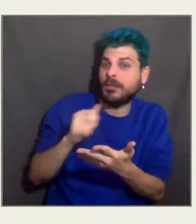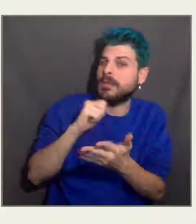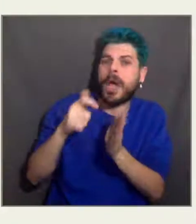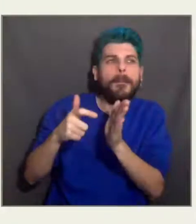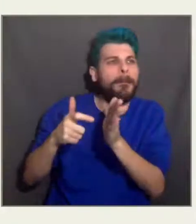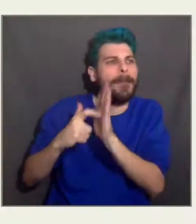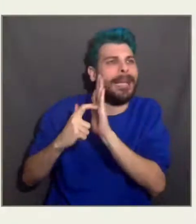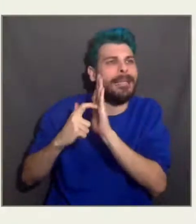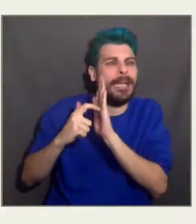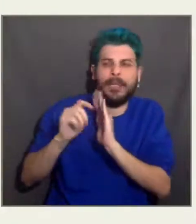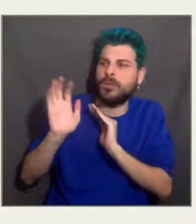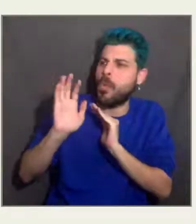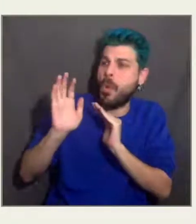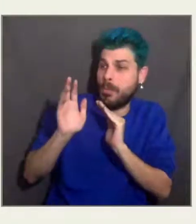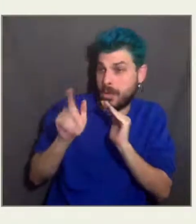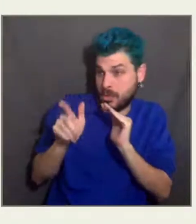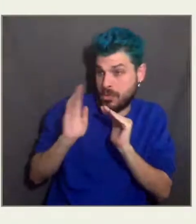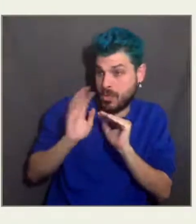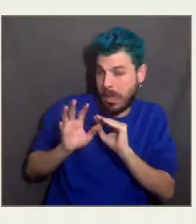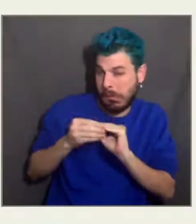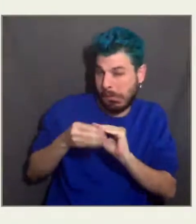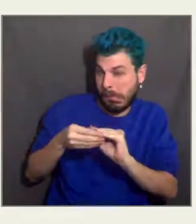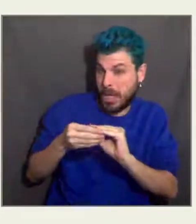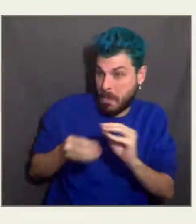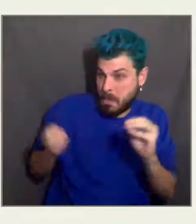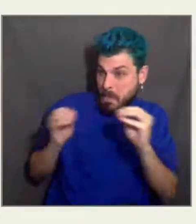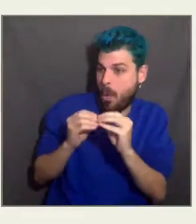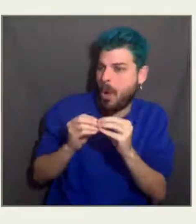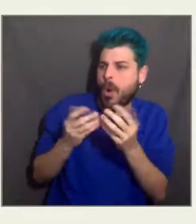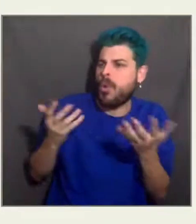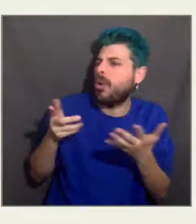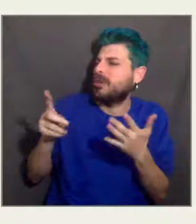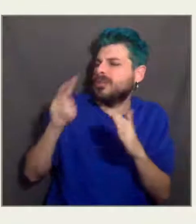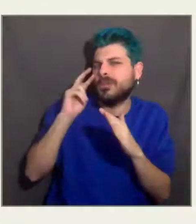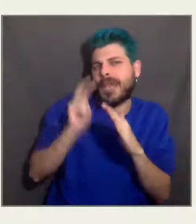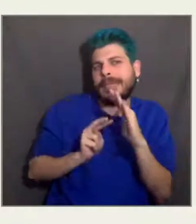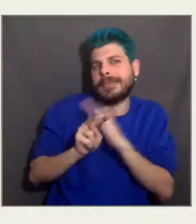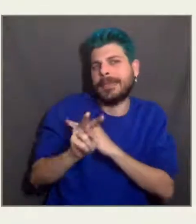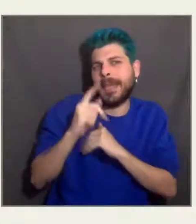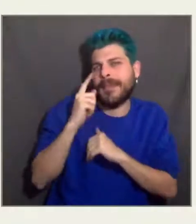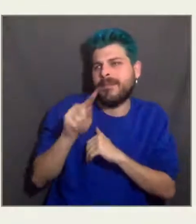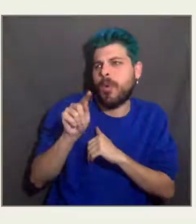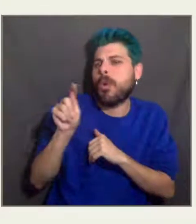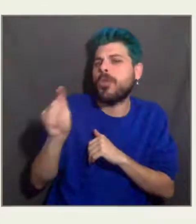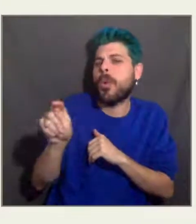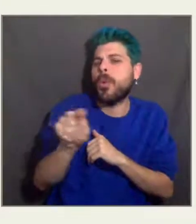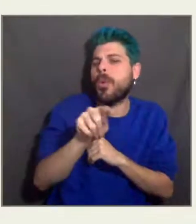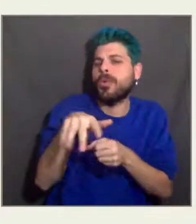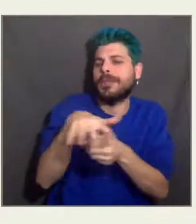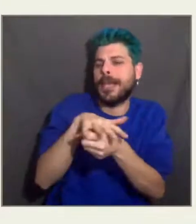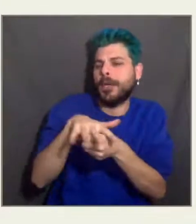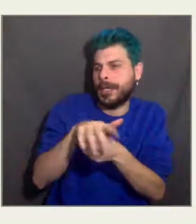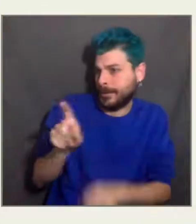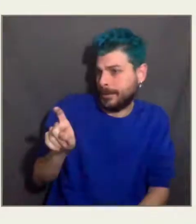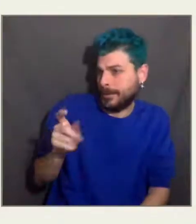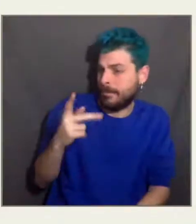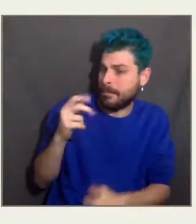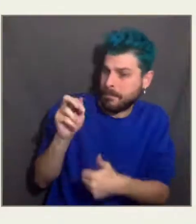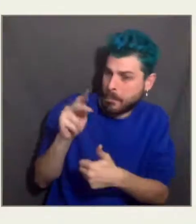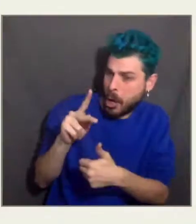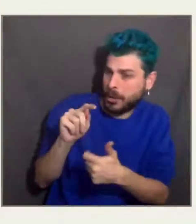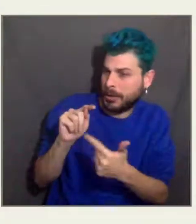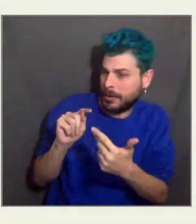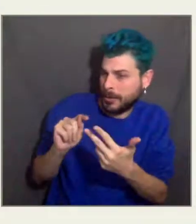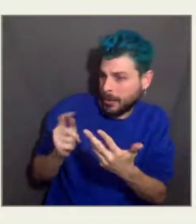the health guidelines right now, but what do you anticipate happening in those areas? Well, let's just start with parks because that's an